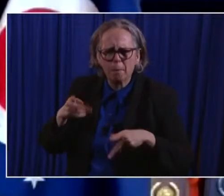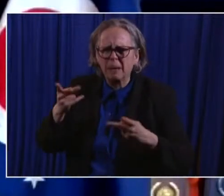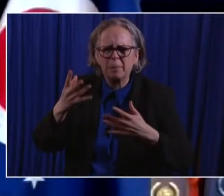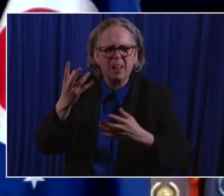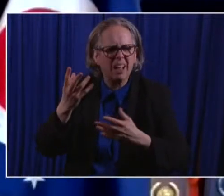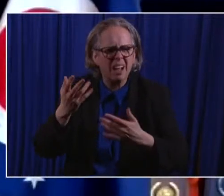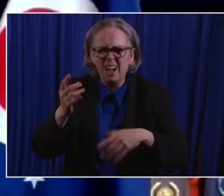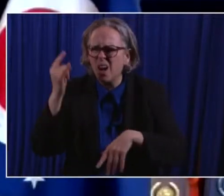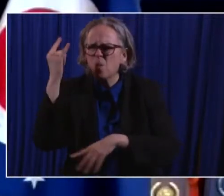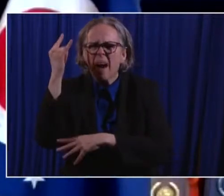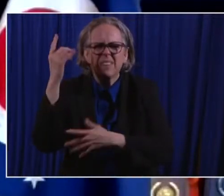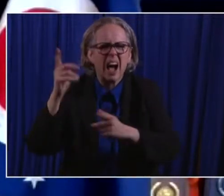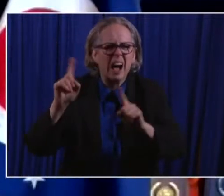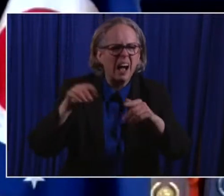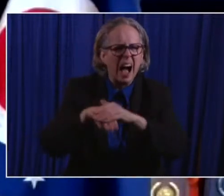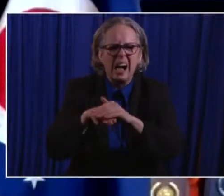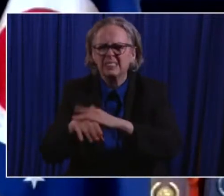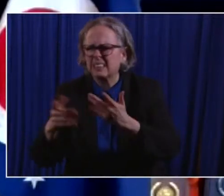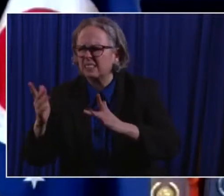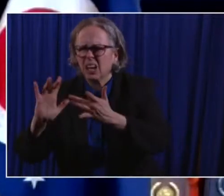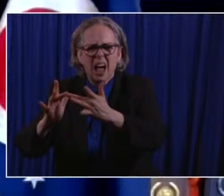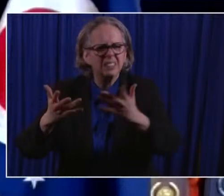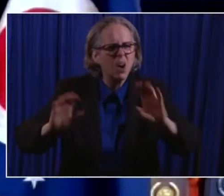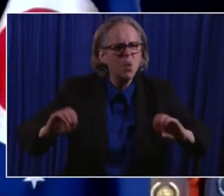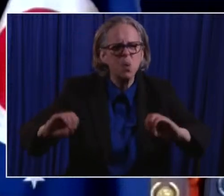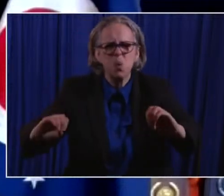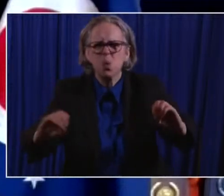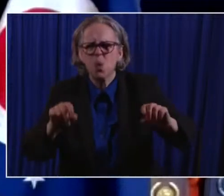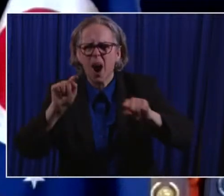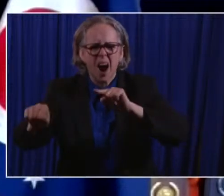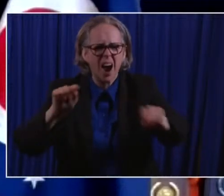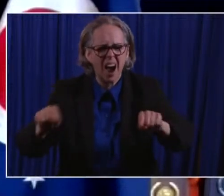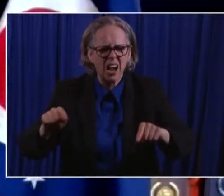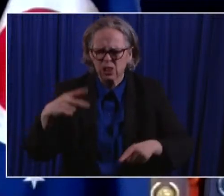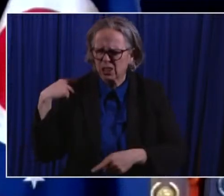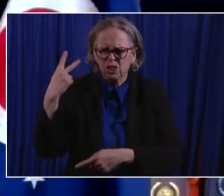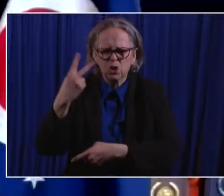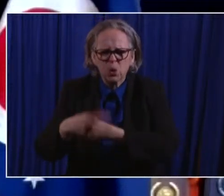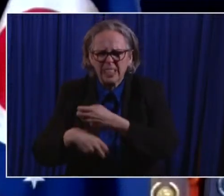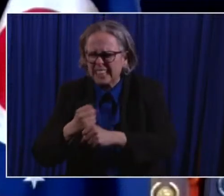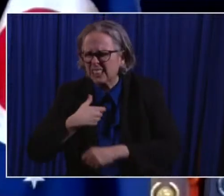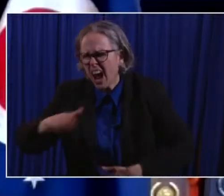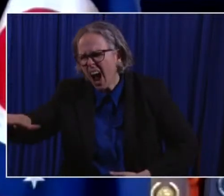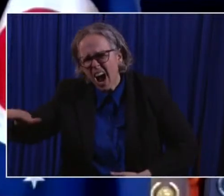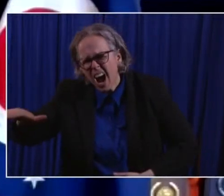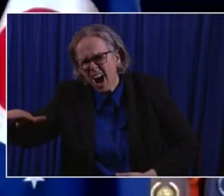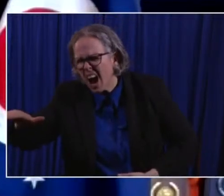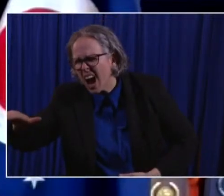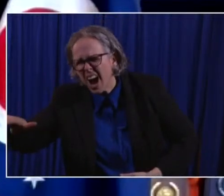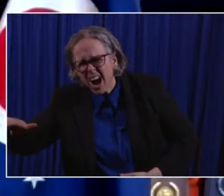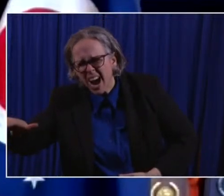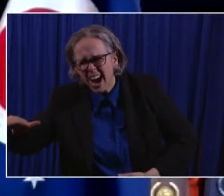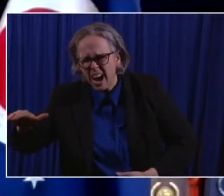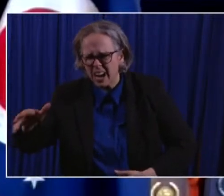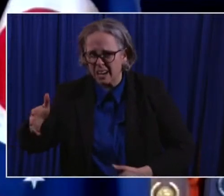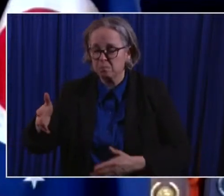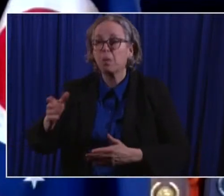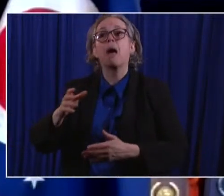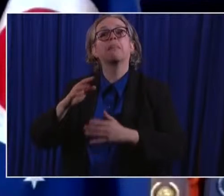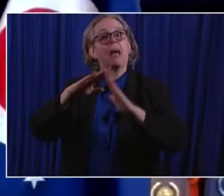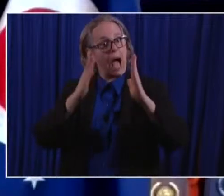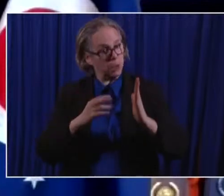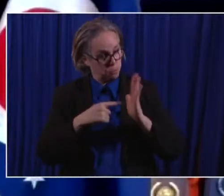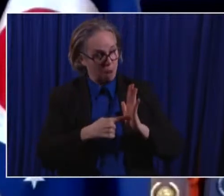broadband legislation. The Ohio House has passed it. They included the money that we need as well, the $200